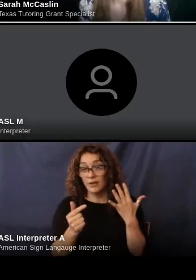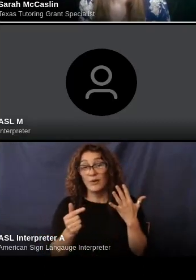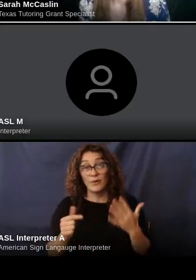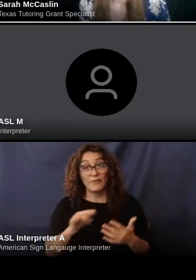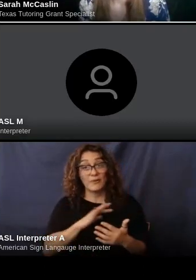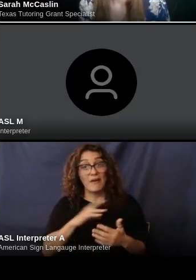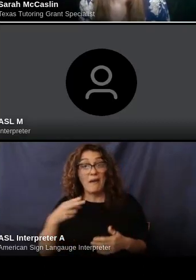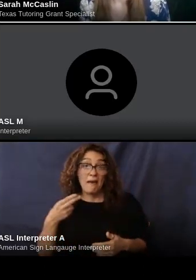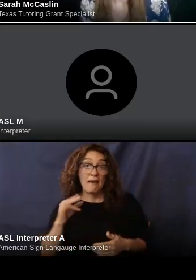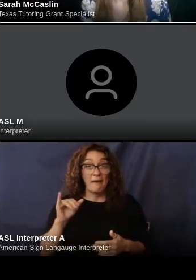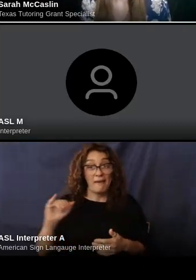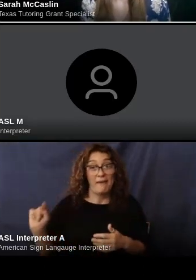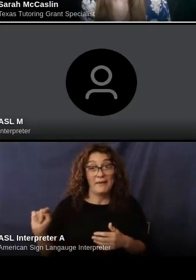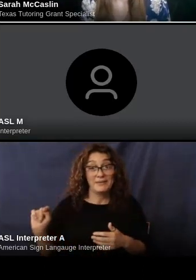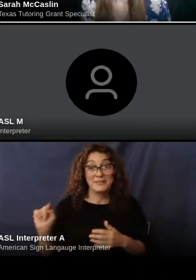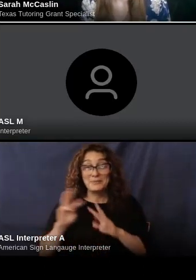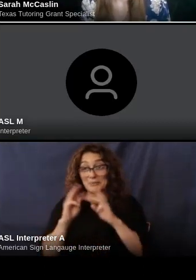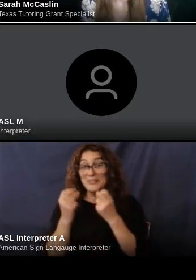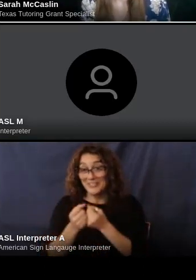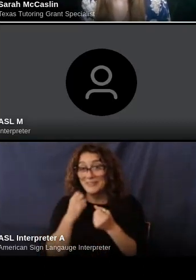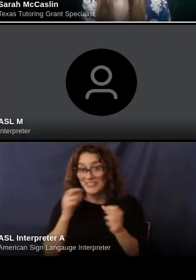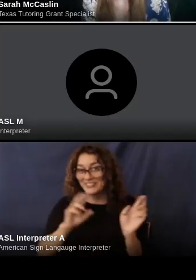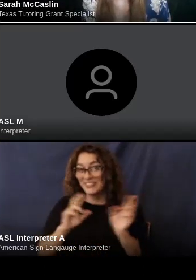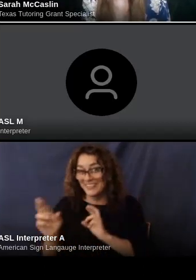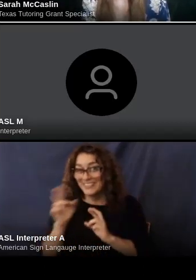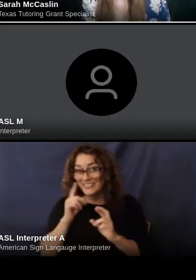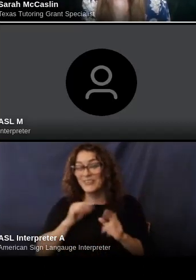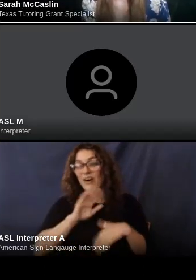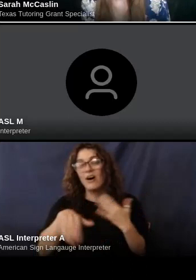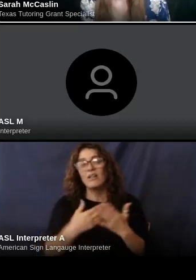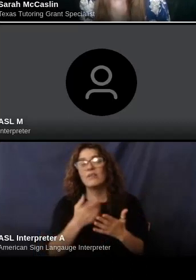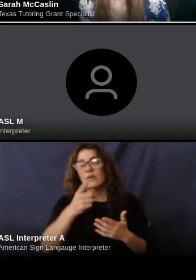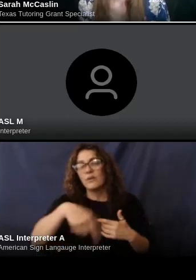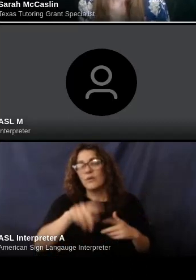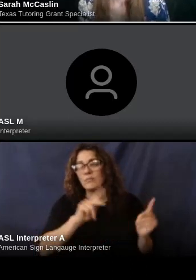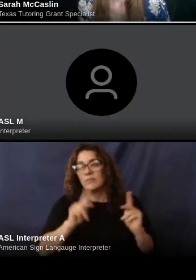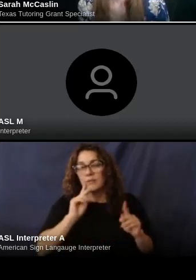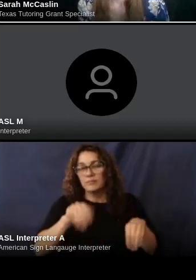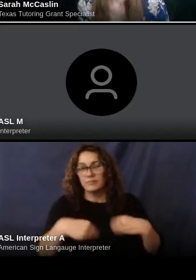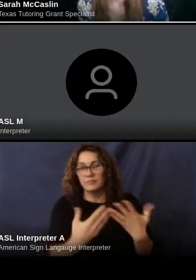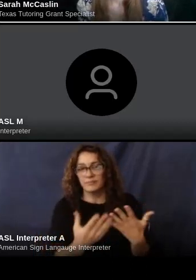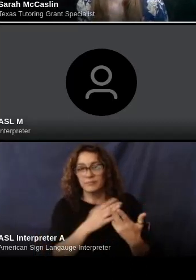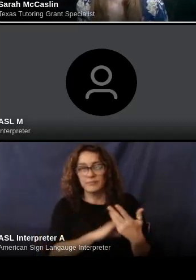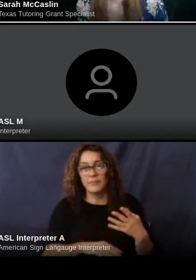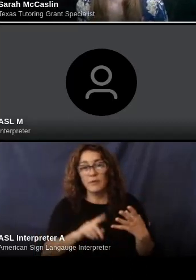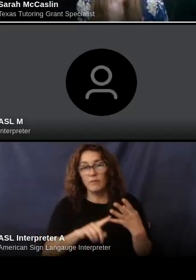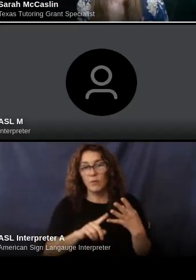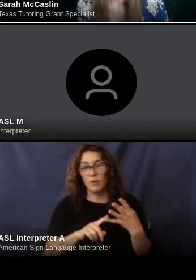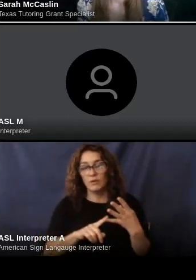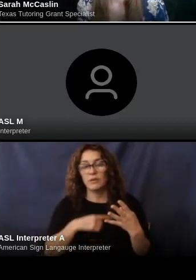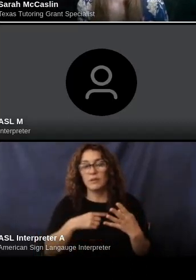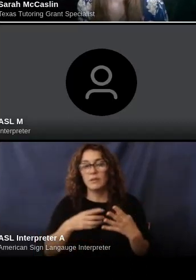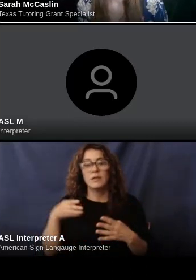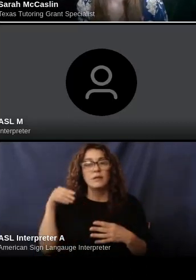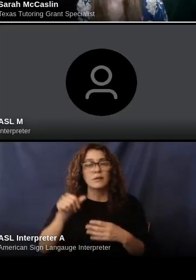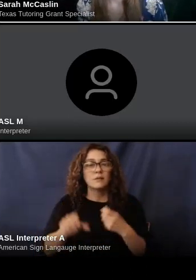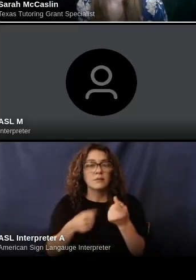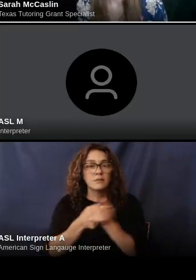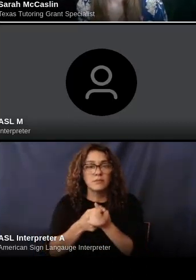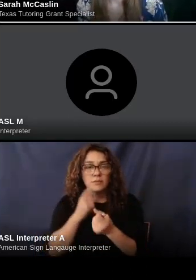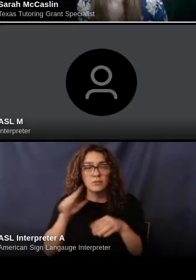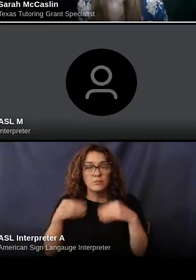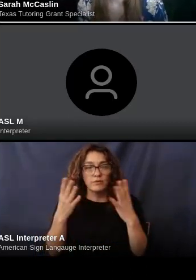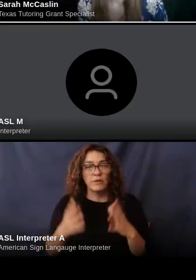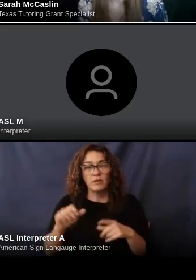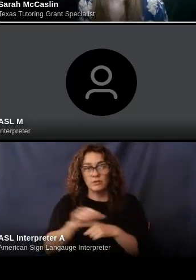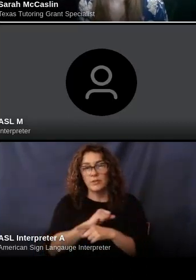workshop, and ESCs have turned that around to be able to provide it to you all. Subsidized provider training, the same thing. Amplify,